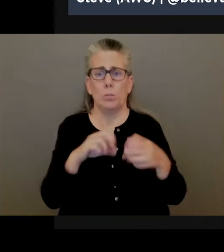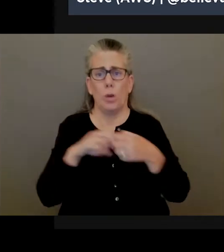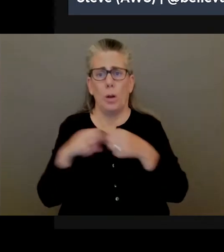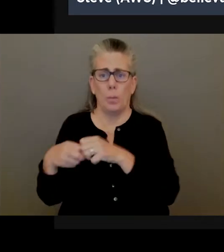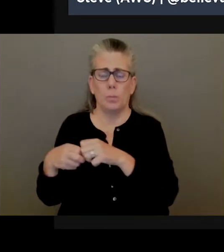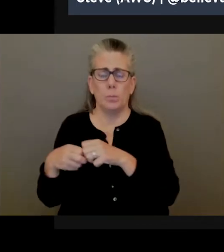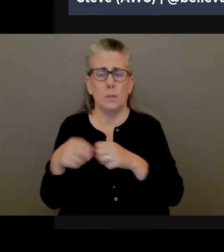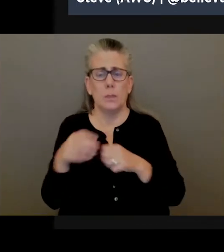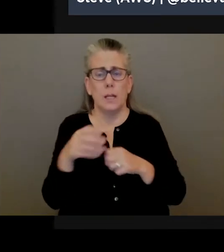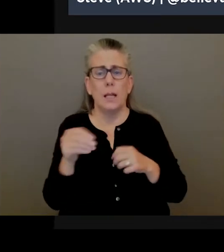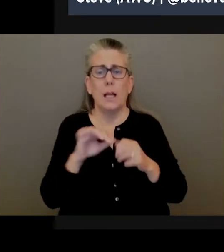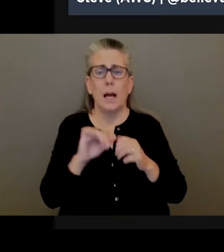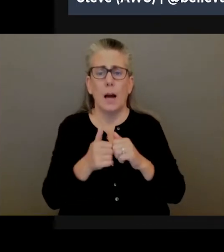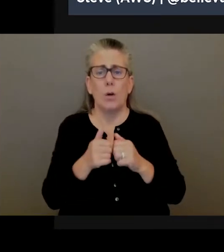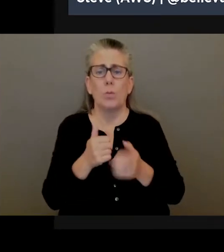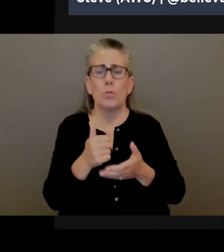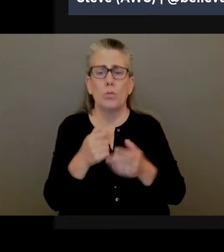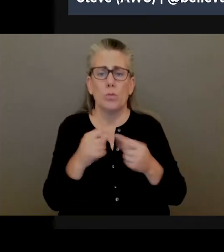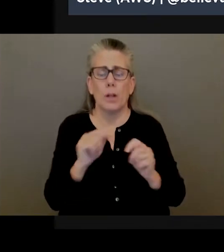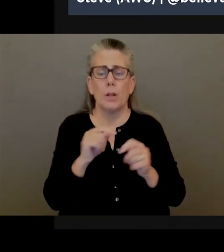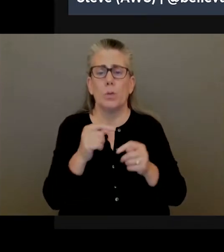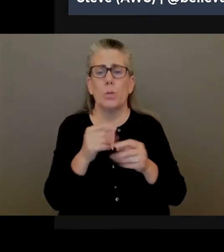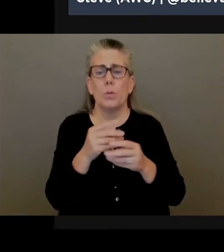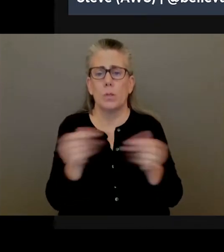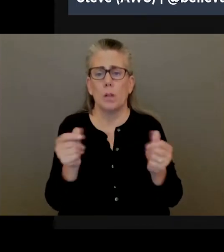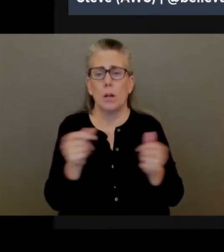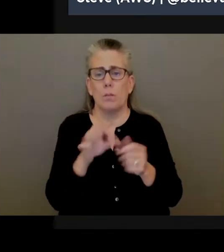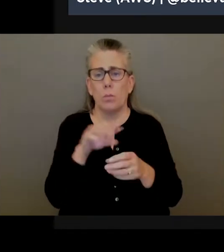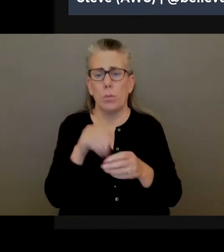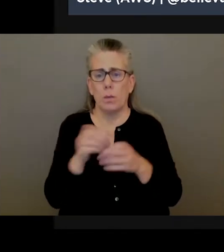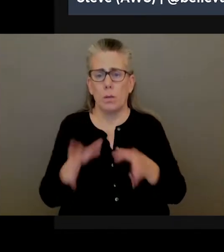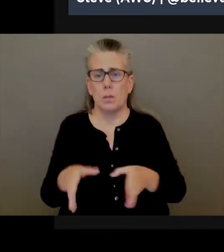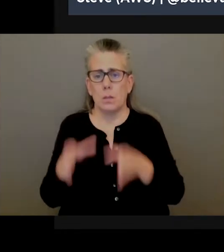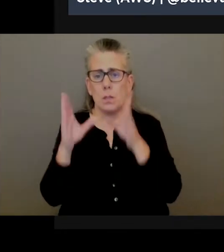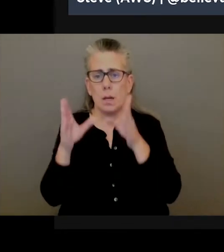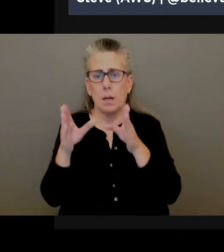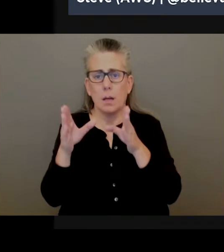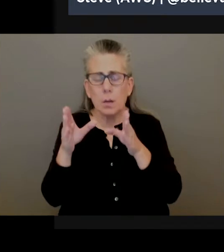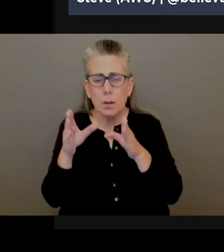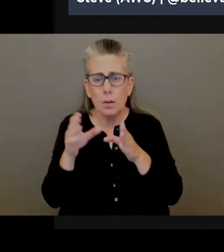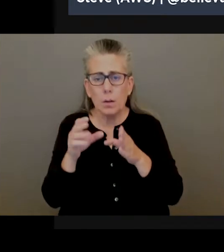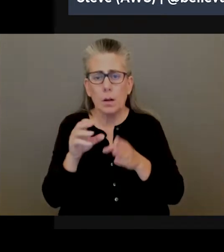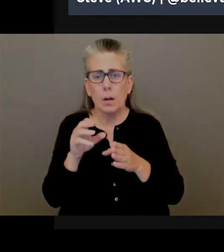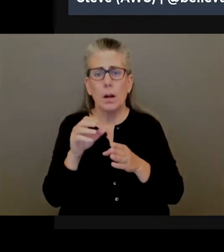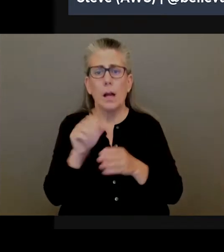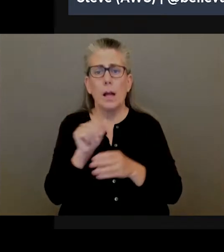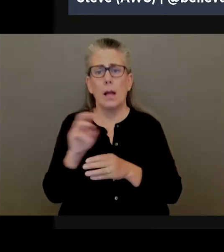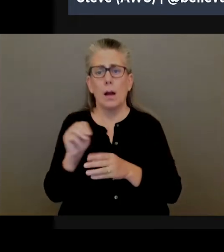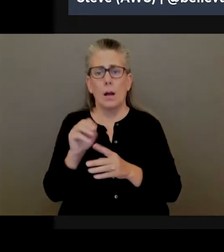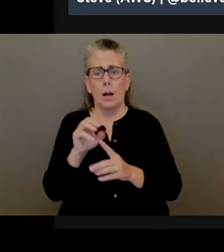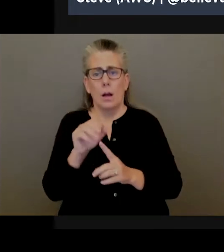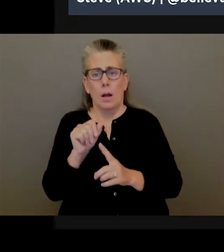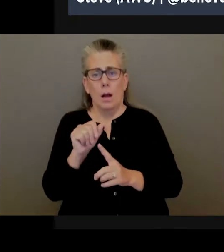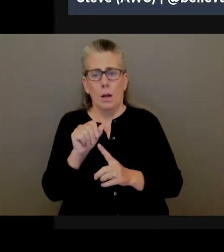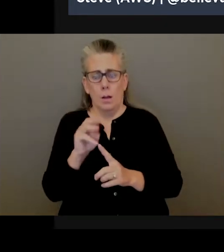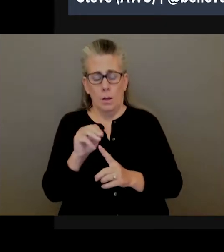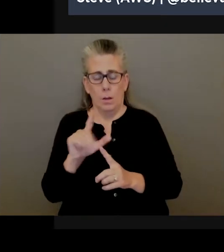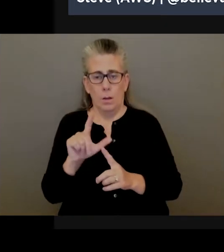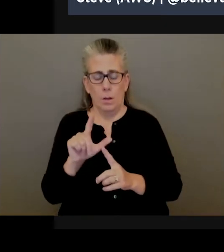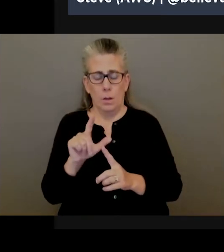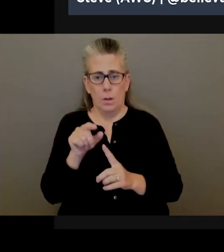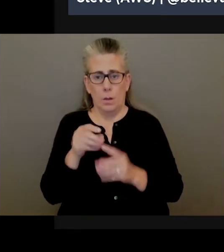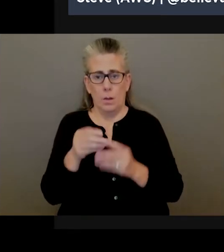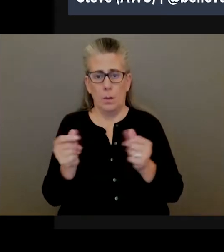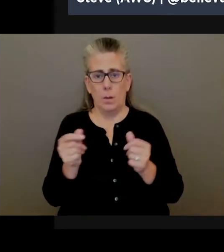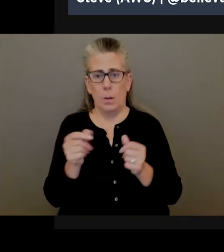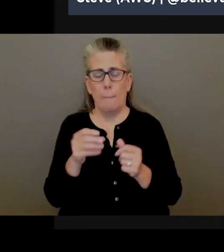AI/ML stack. Now AI/ML stack, which AWS provides, is pretty broad and deep set of machine learning capabilities that our customers can